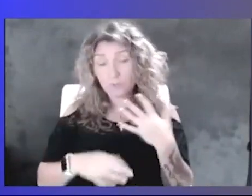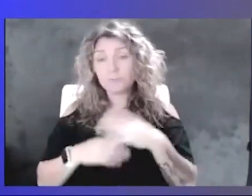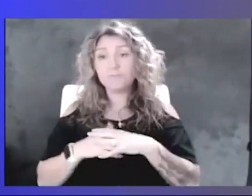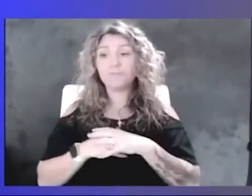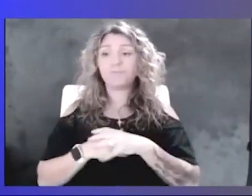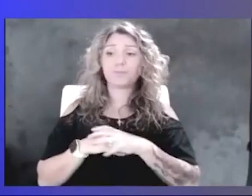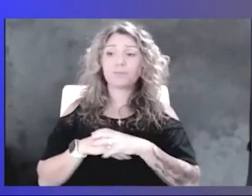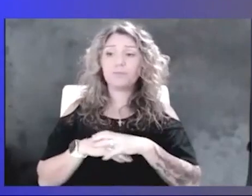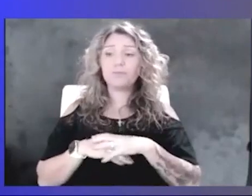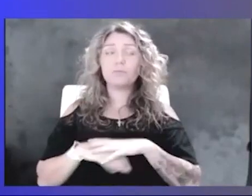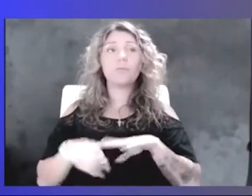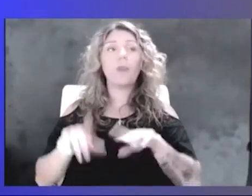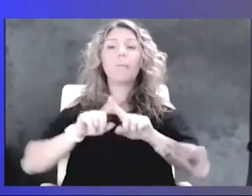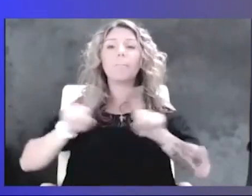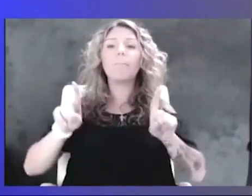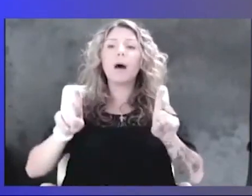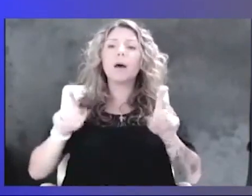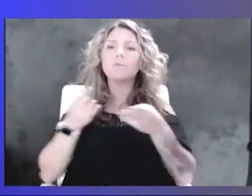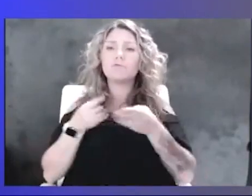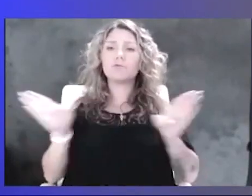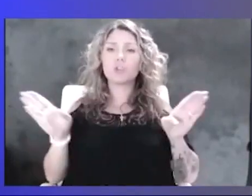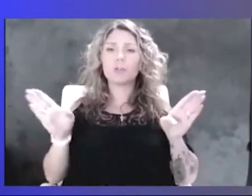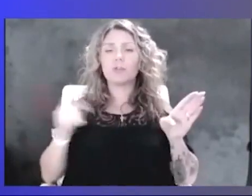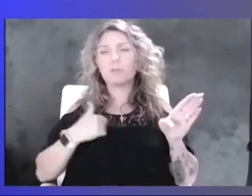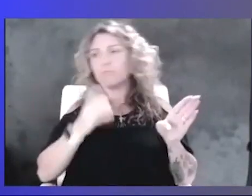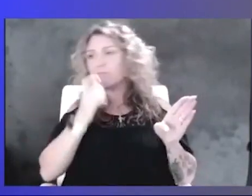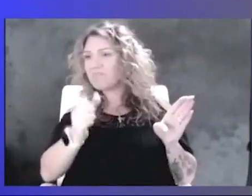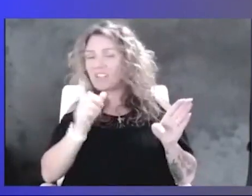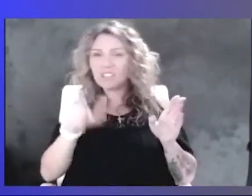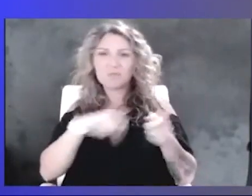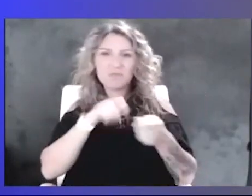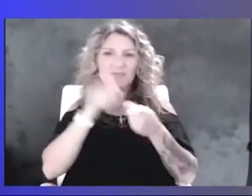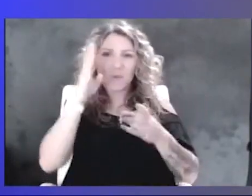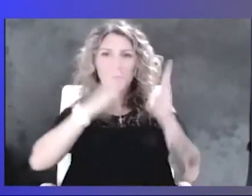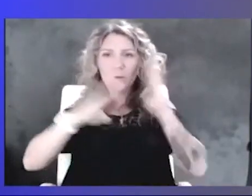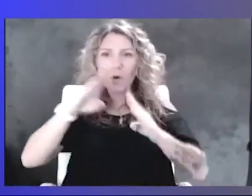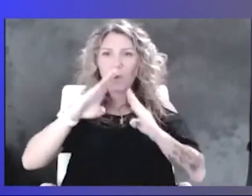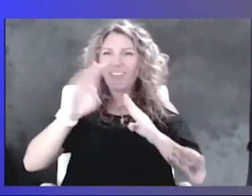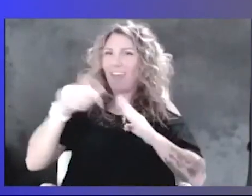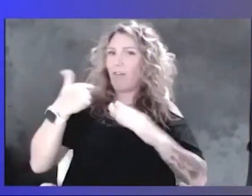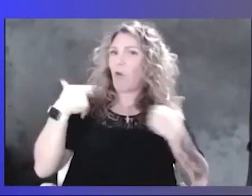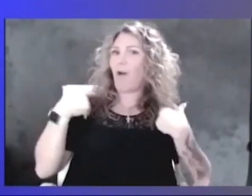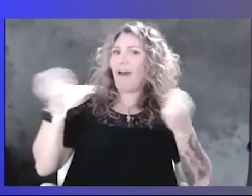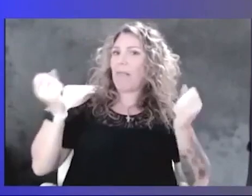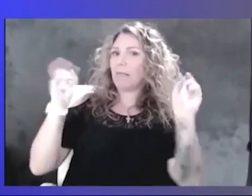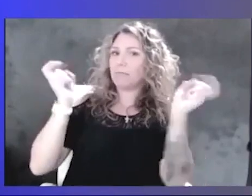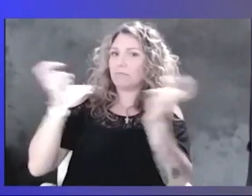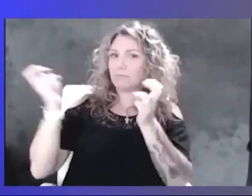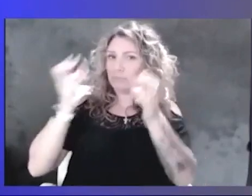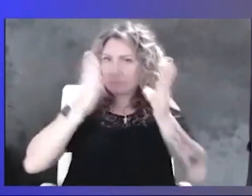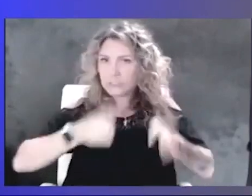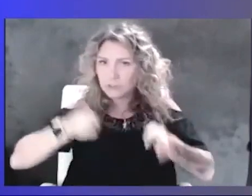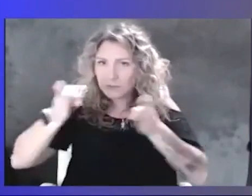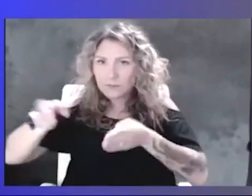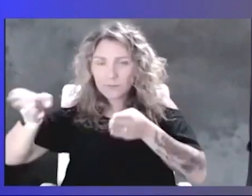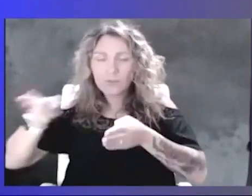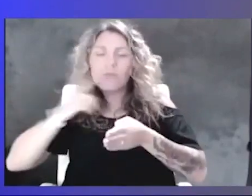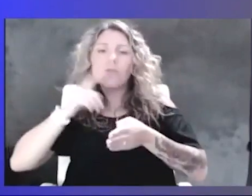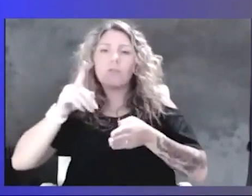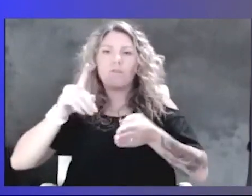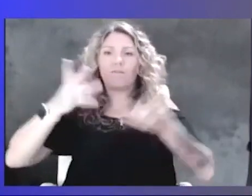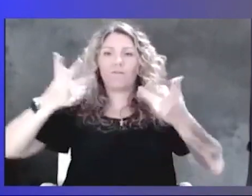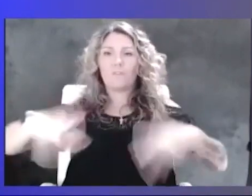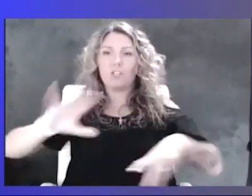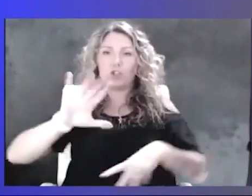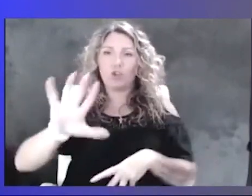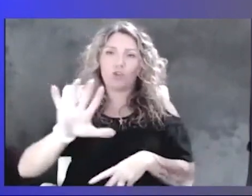But in general, I'm not particularly worried about the otherwise healthy individuals who've gotten their first round in terms of. But although